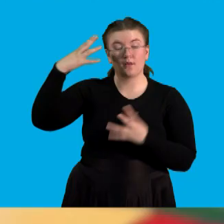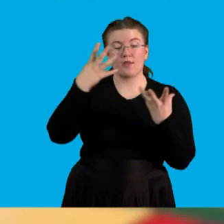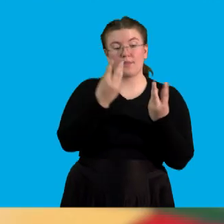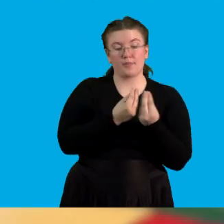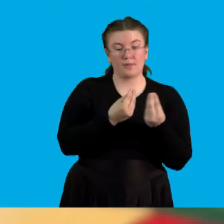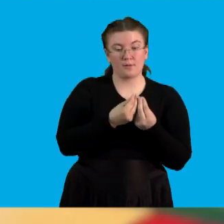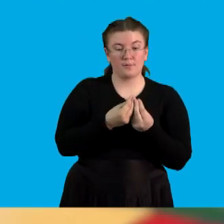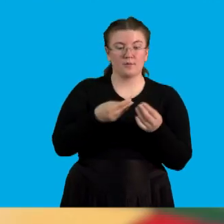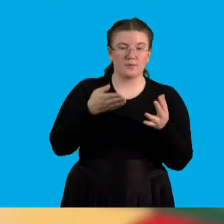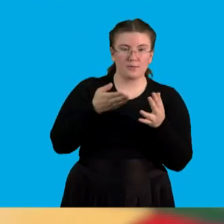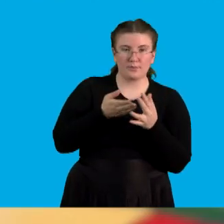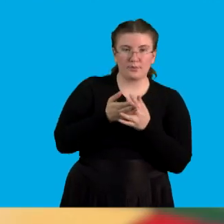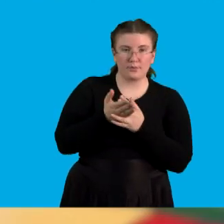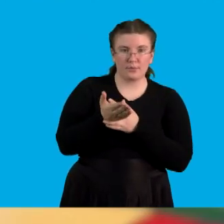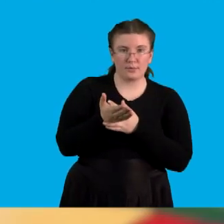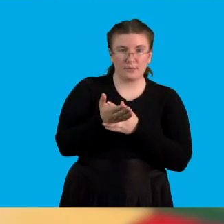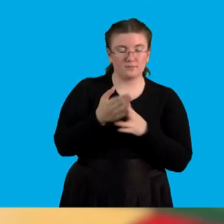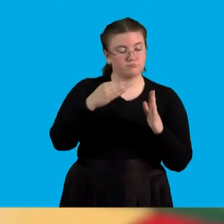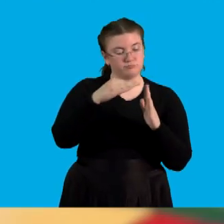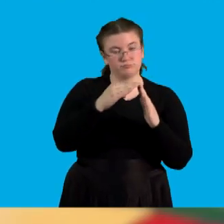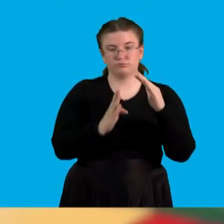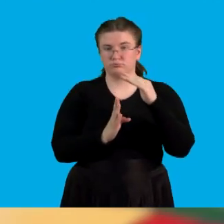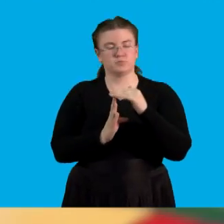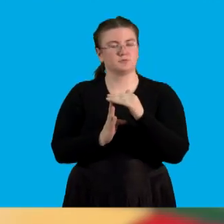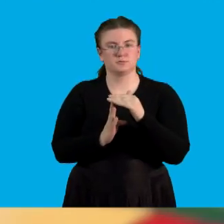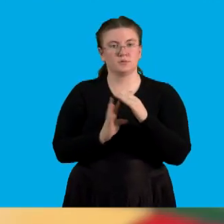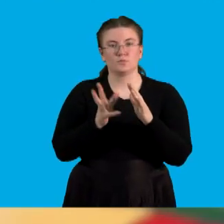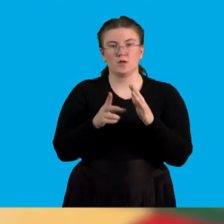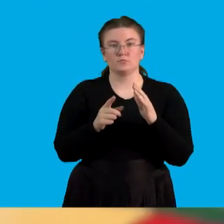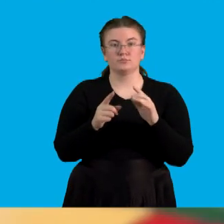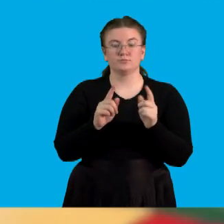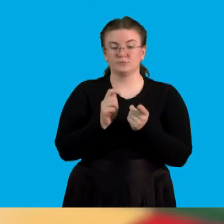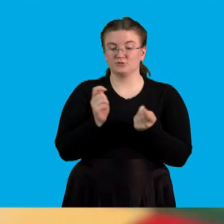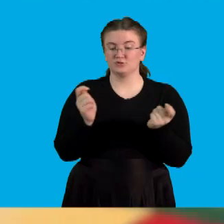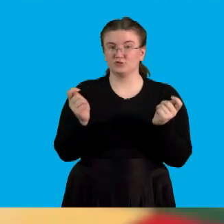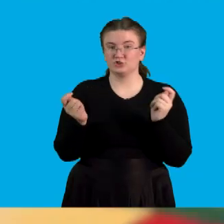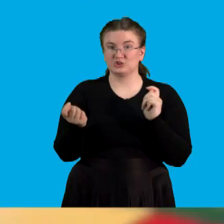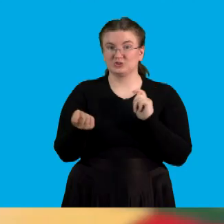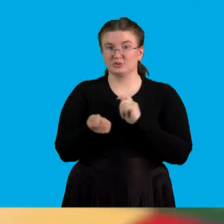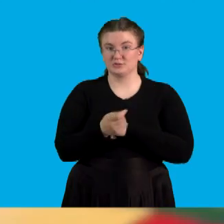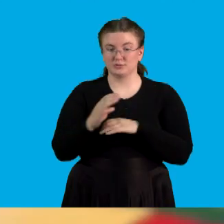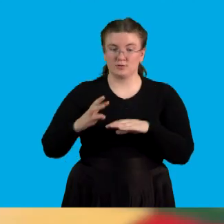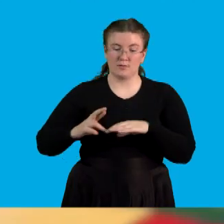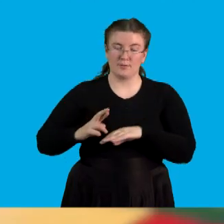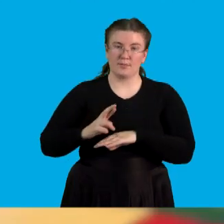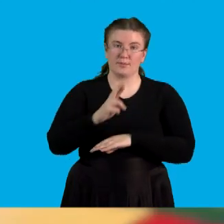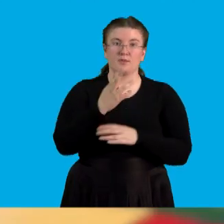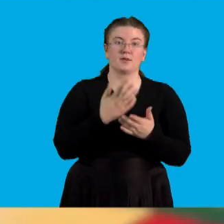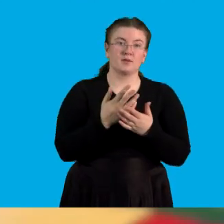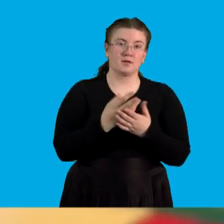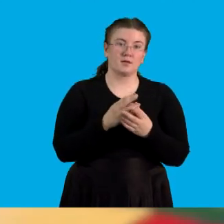a medium at any angle other than the 90 degrees, it is going to change direction, and if it changes direction, it can either